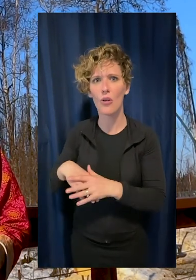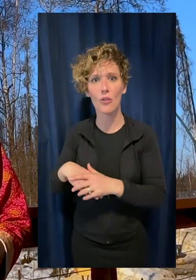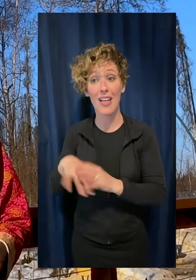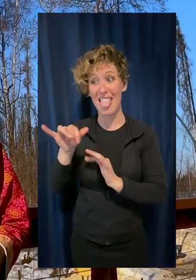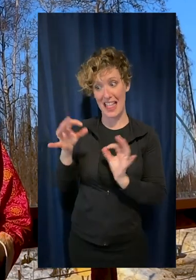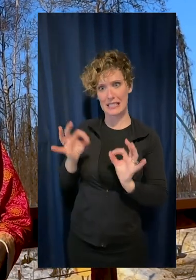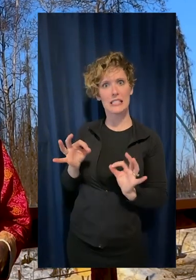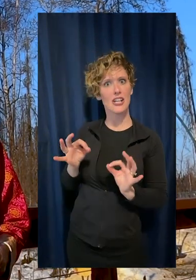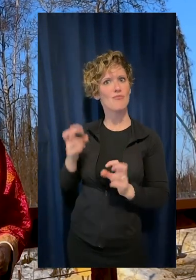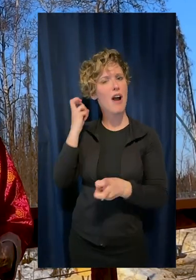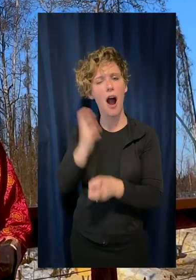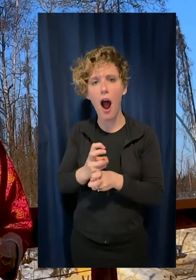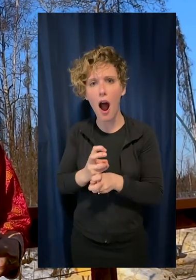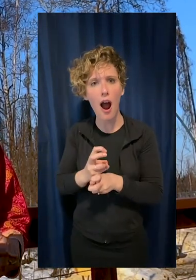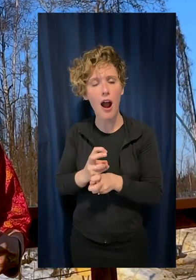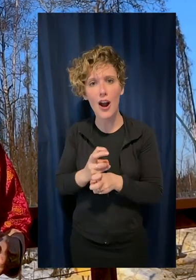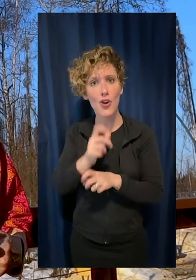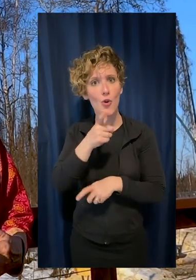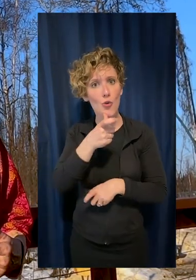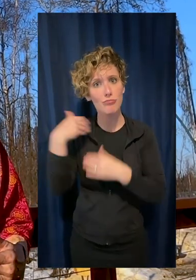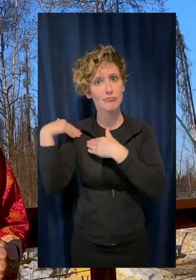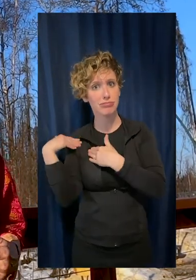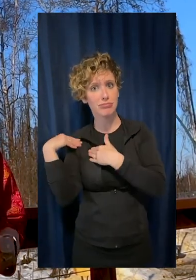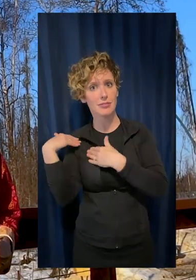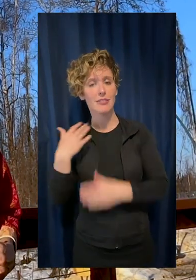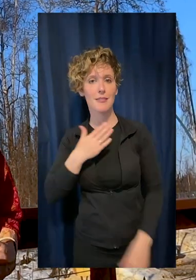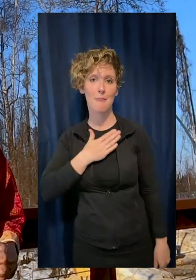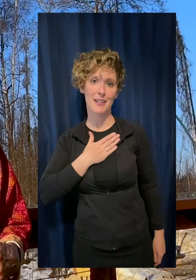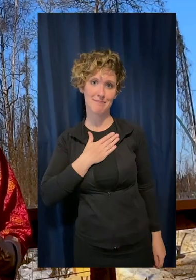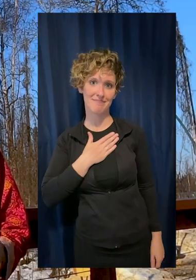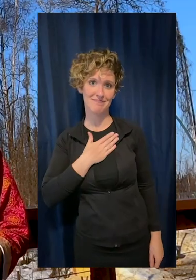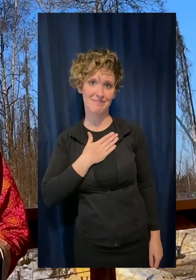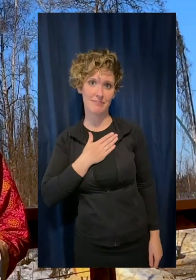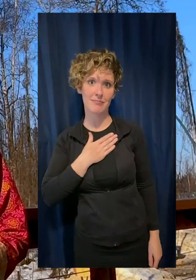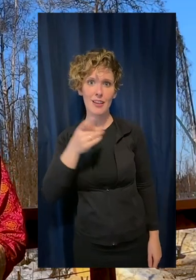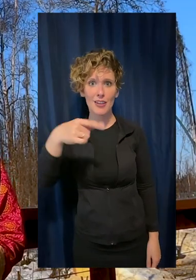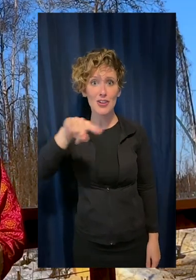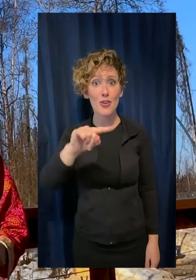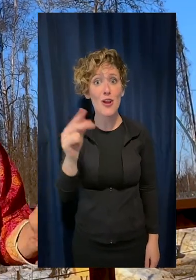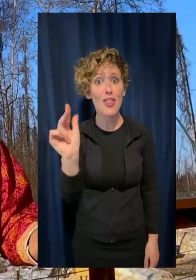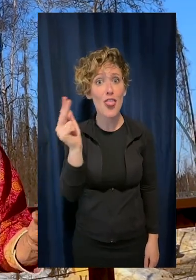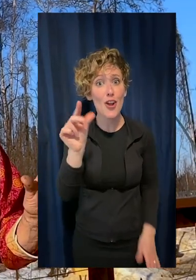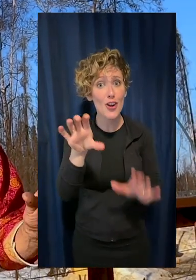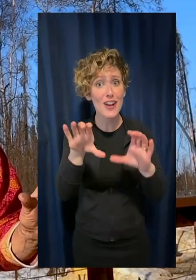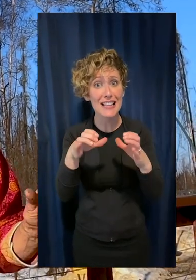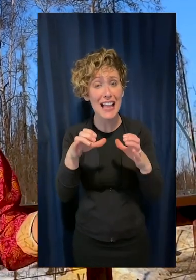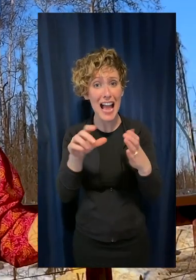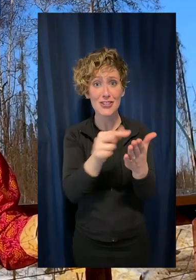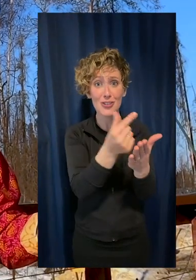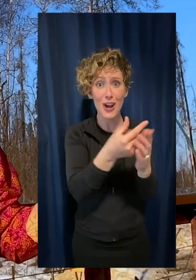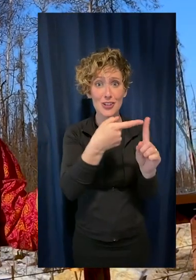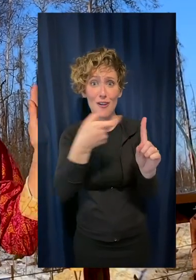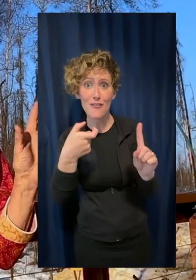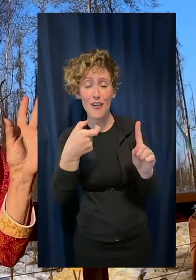that actually you guys are on the cusp of making. You're the third class to graduate from Redington High. I'm a little bit prejudiced, I